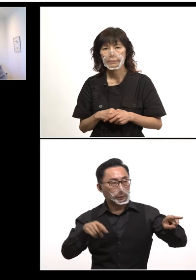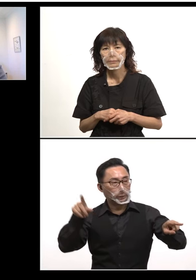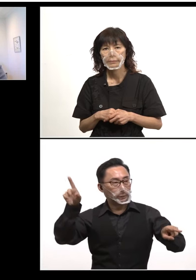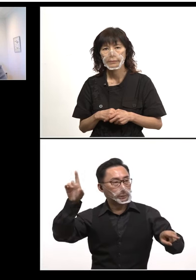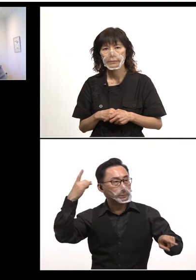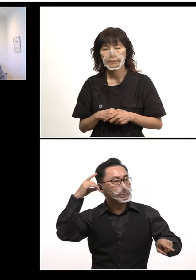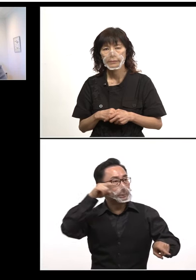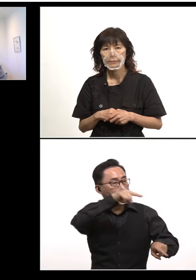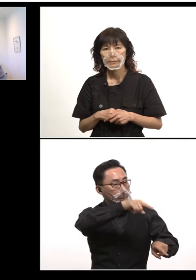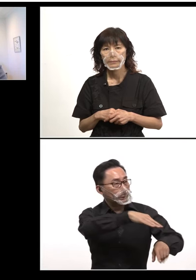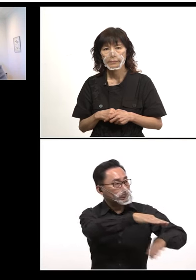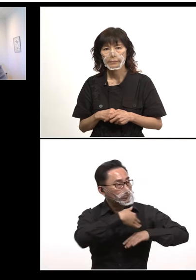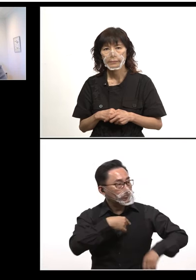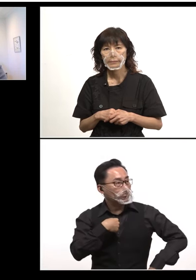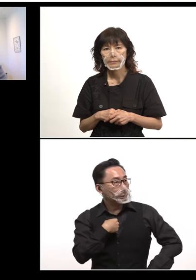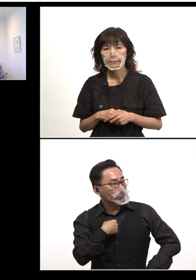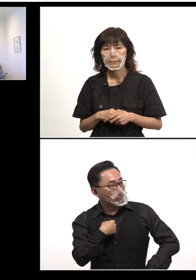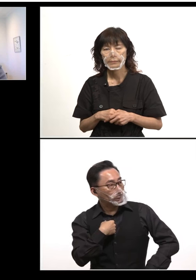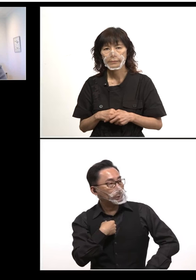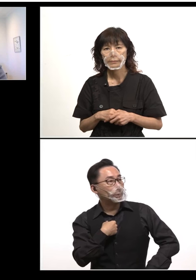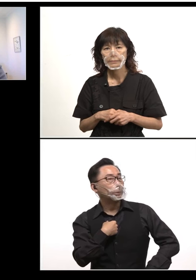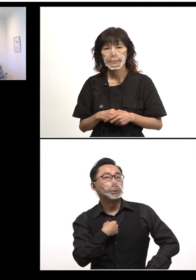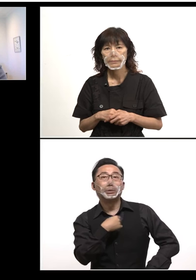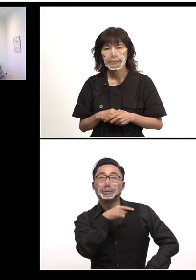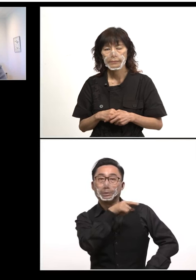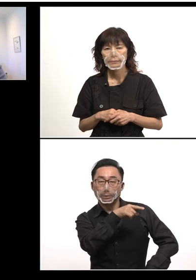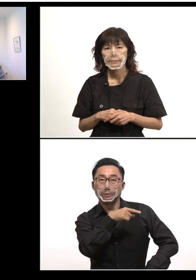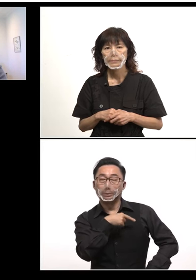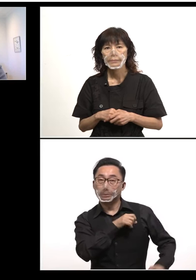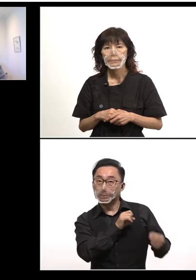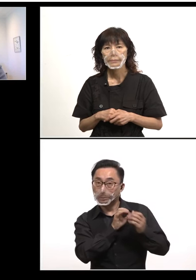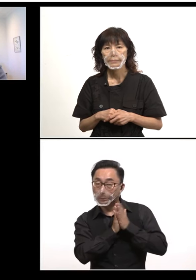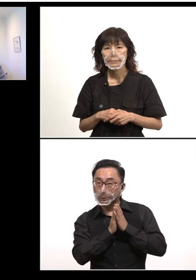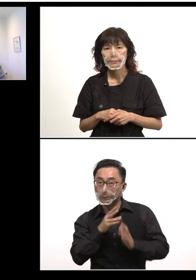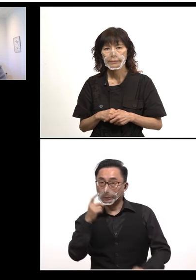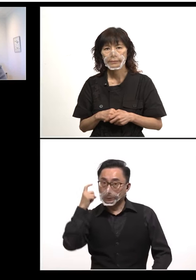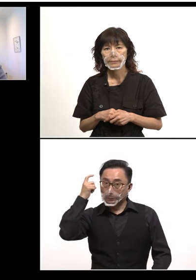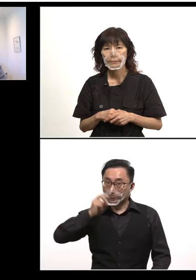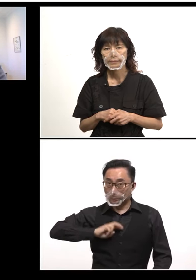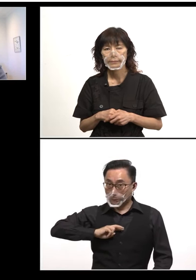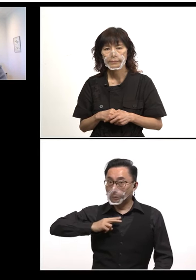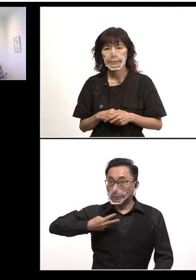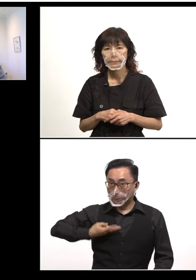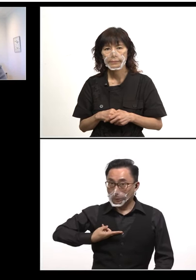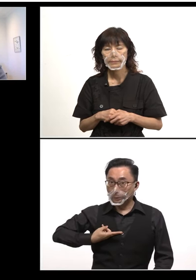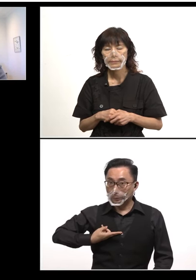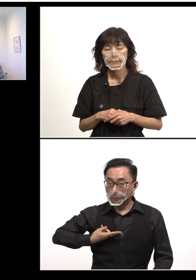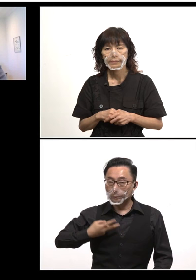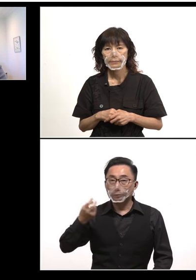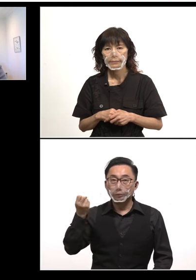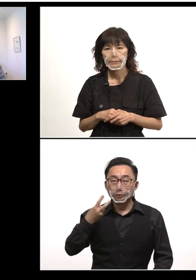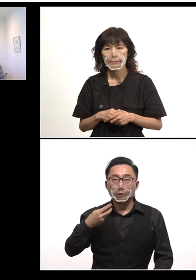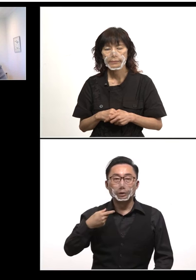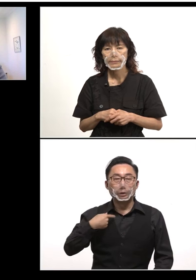it changed my terminology, actually with even my sight experience, but also at least changed my terminology with